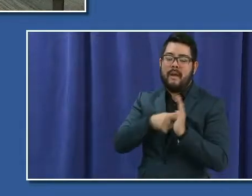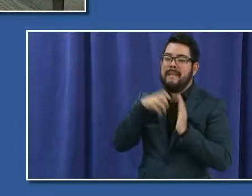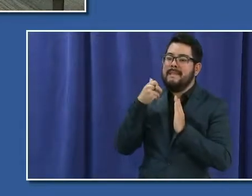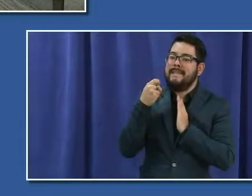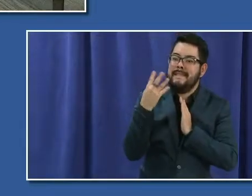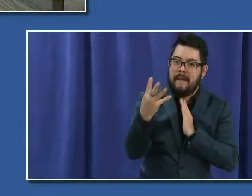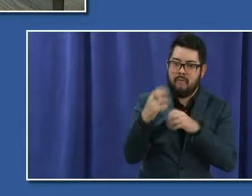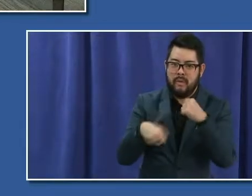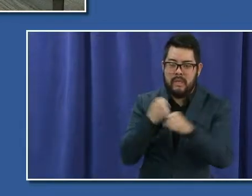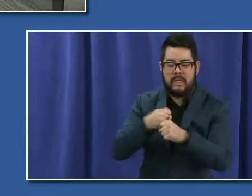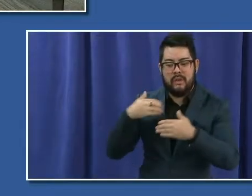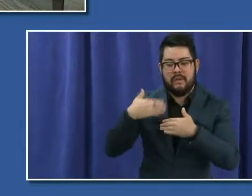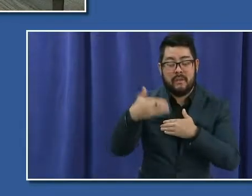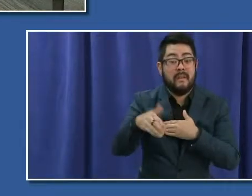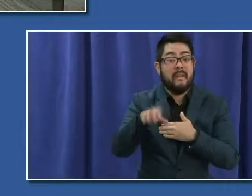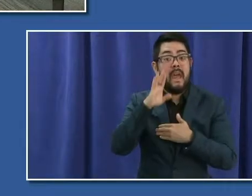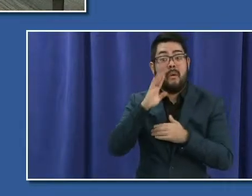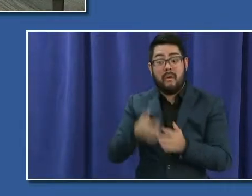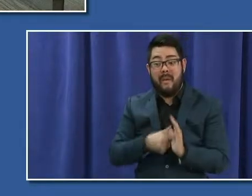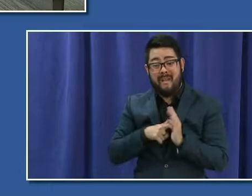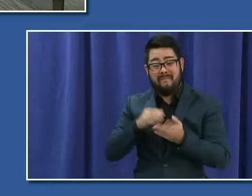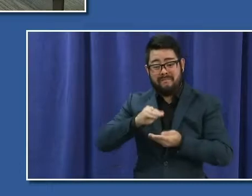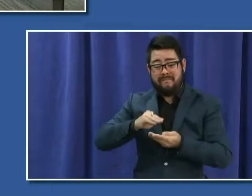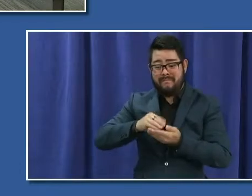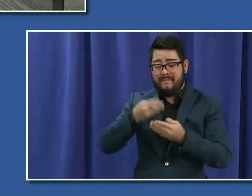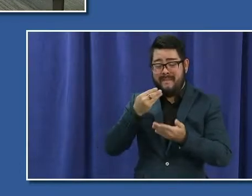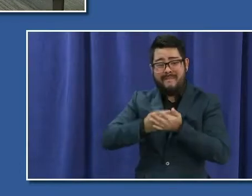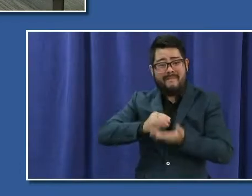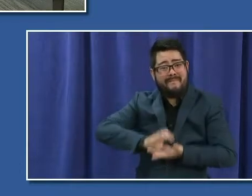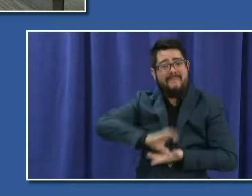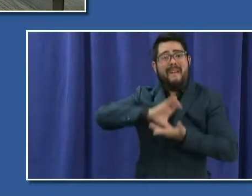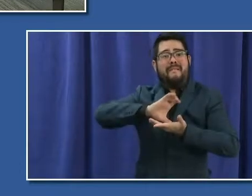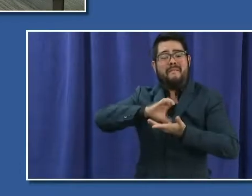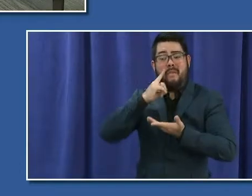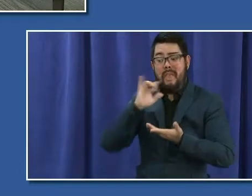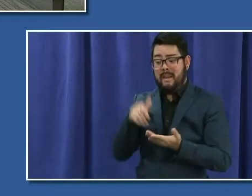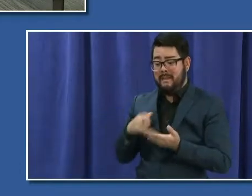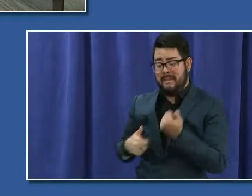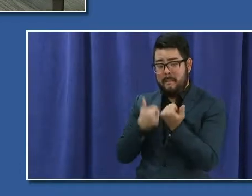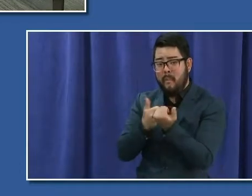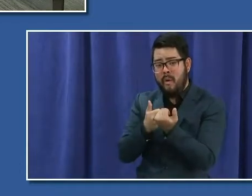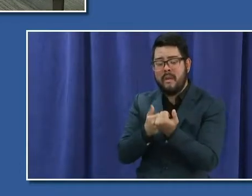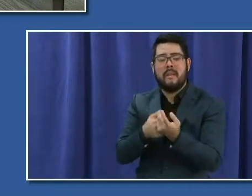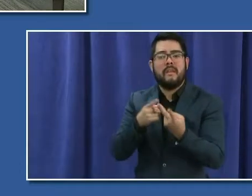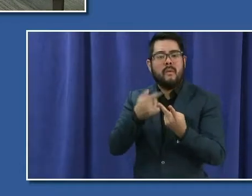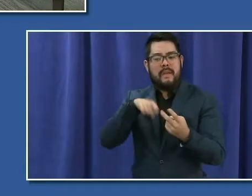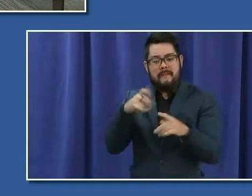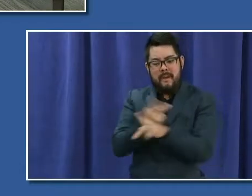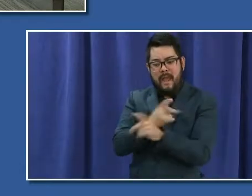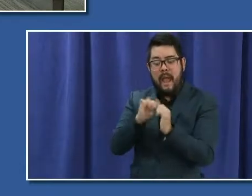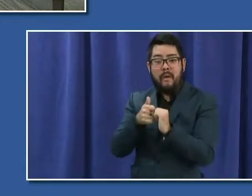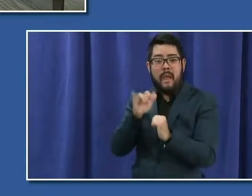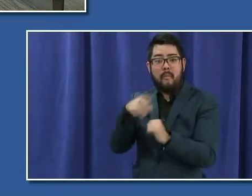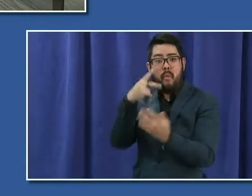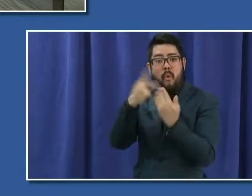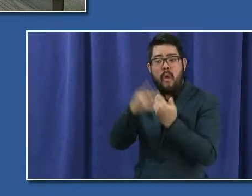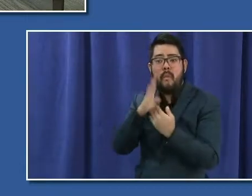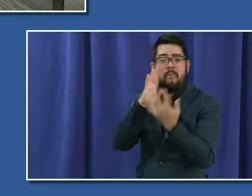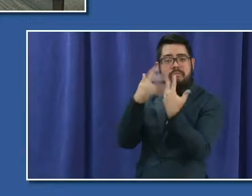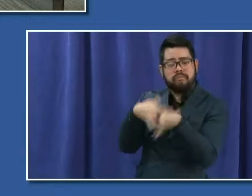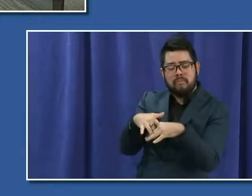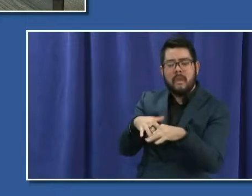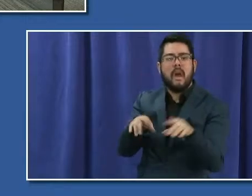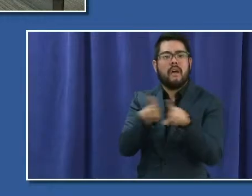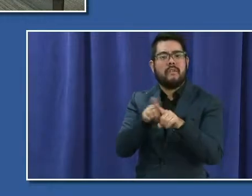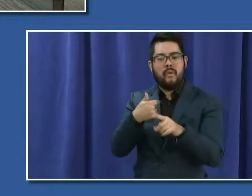cost multi-dollars, basically. So we have to figure out what that's going to look like, and how we figure that out is we do different